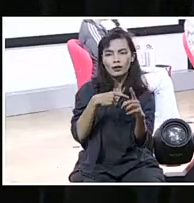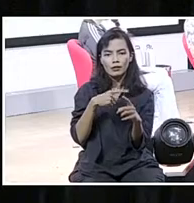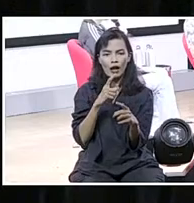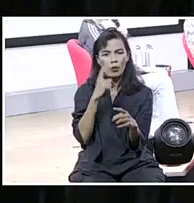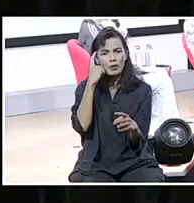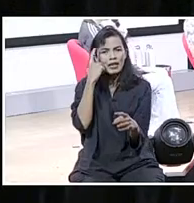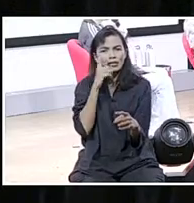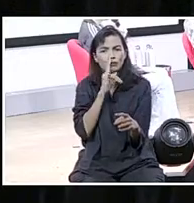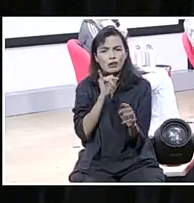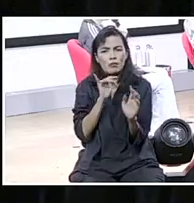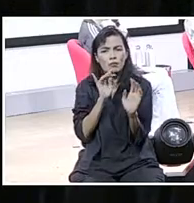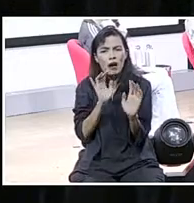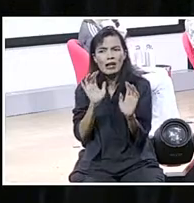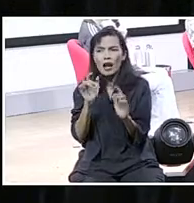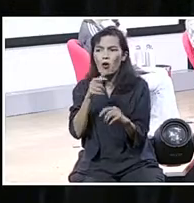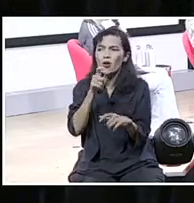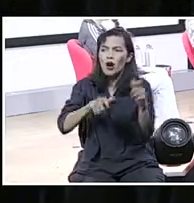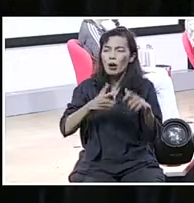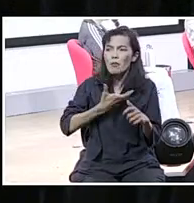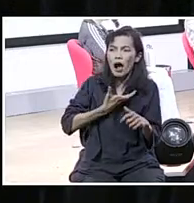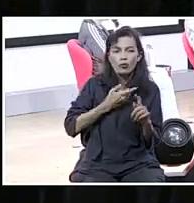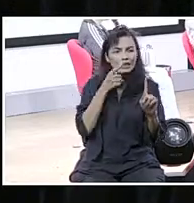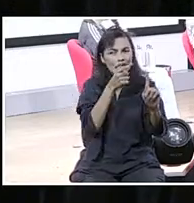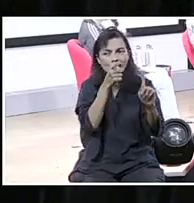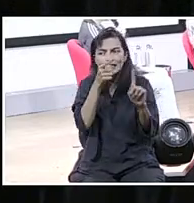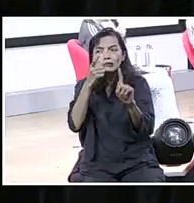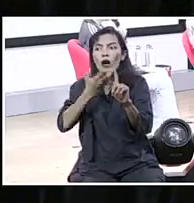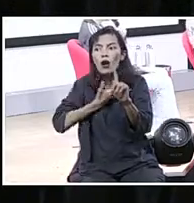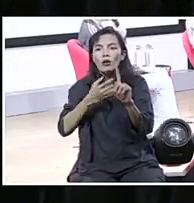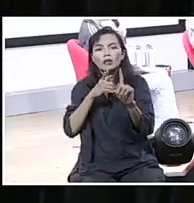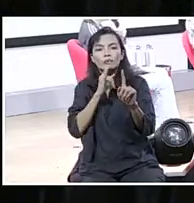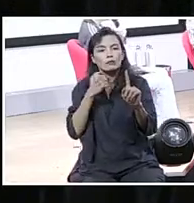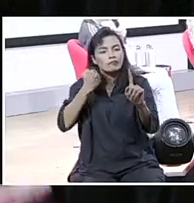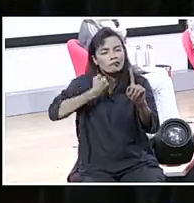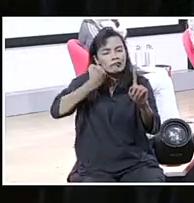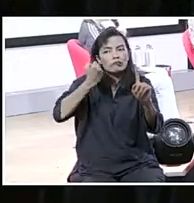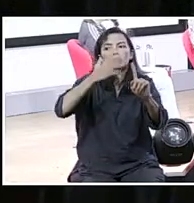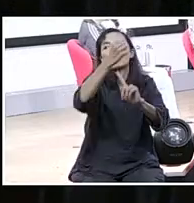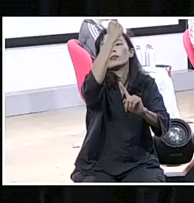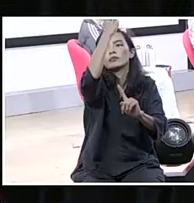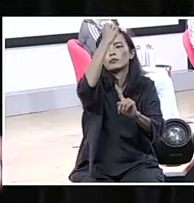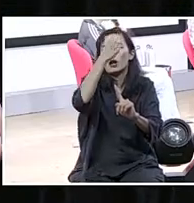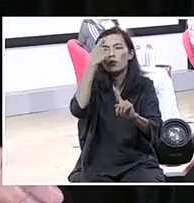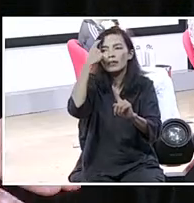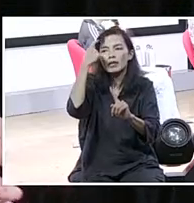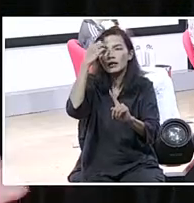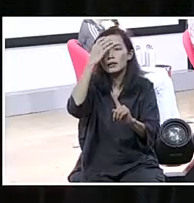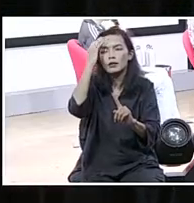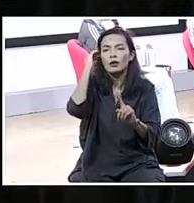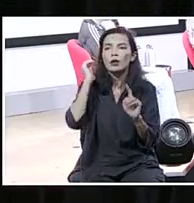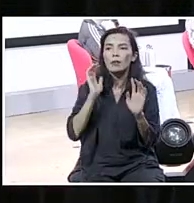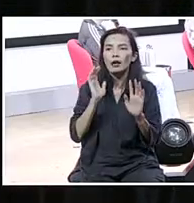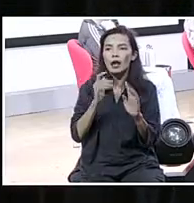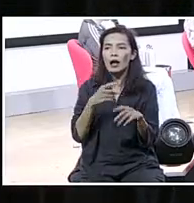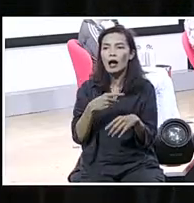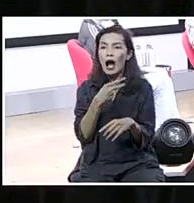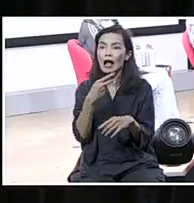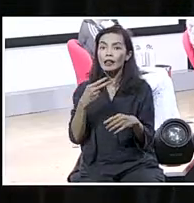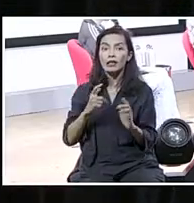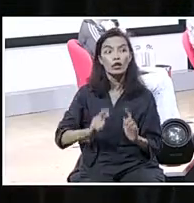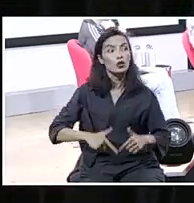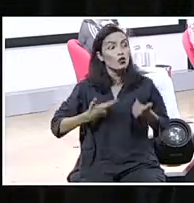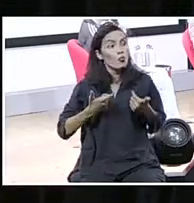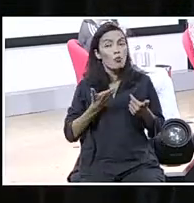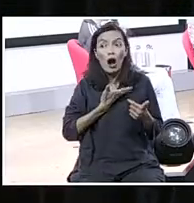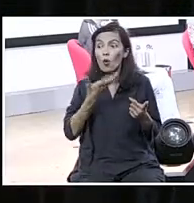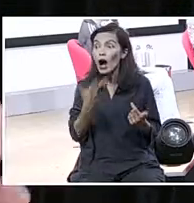to in life because, like I said earlier, they gave up what they wanted most for what they wanted now. And figure out what you want most in life, figure out what that dream